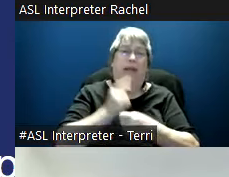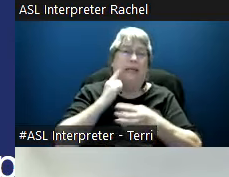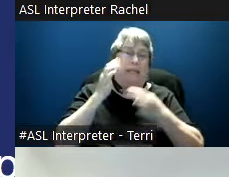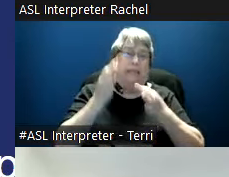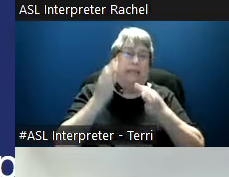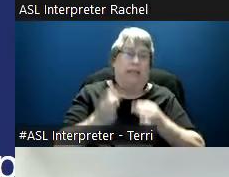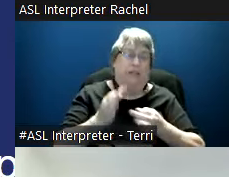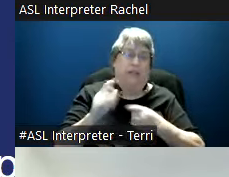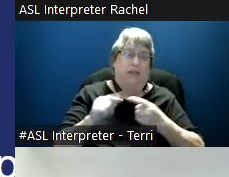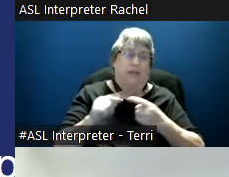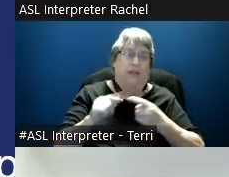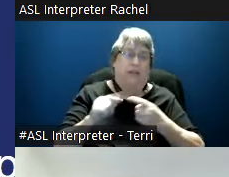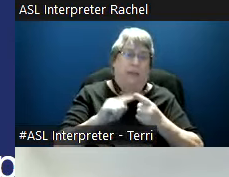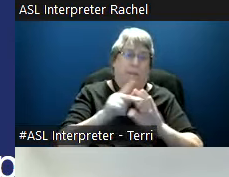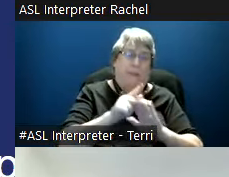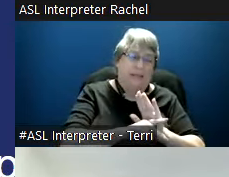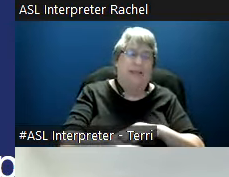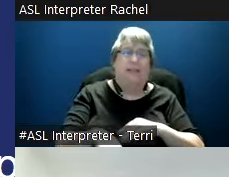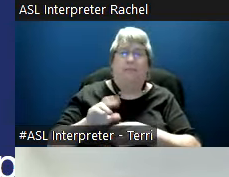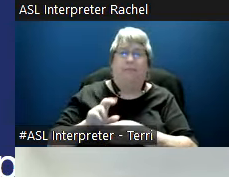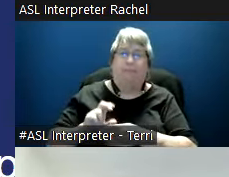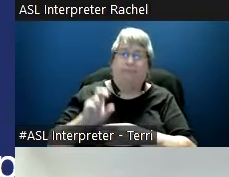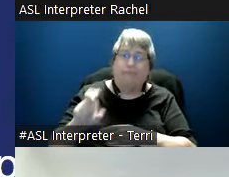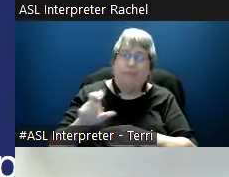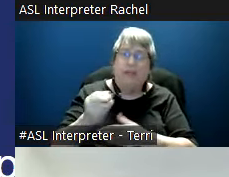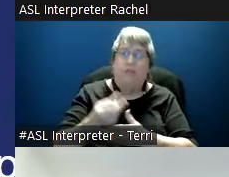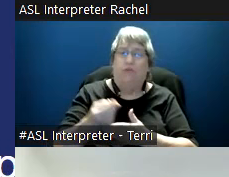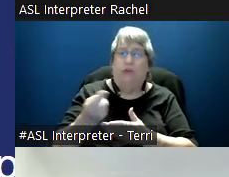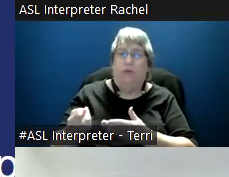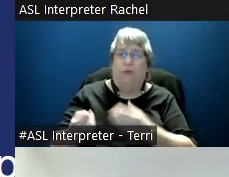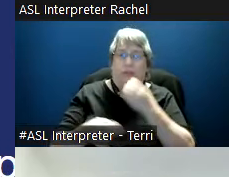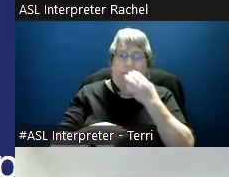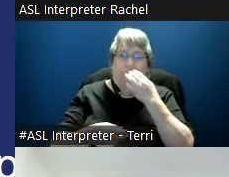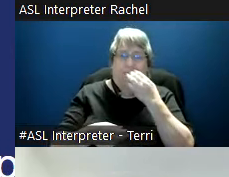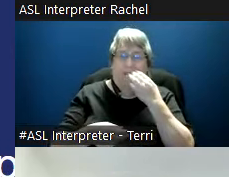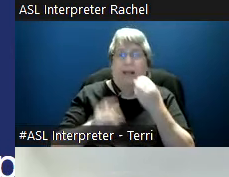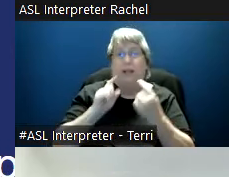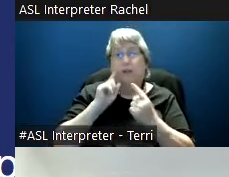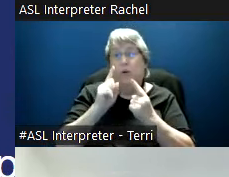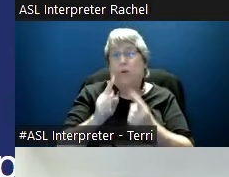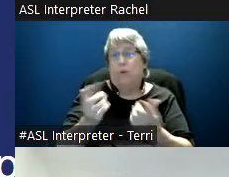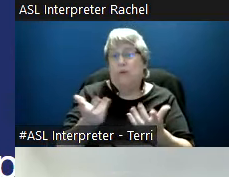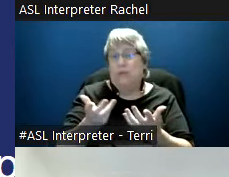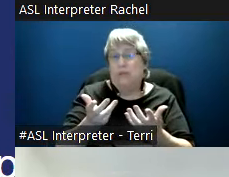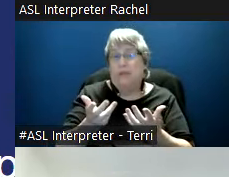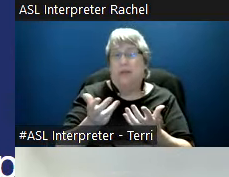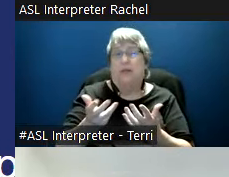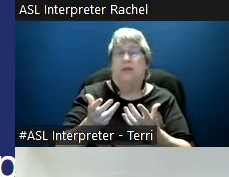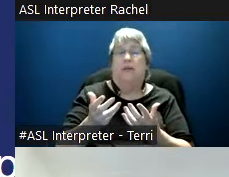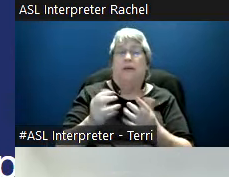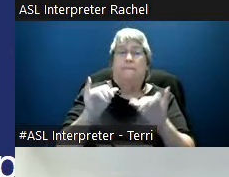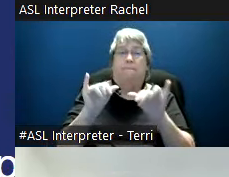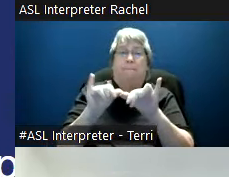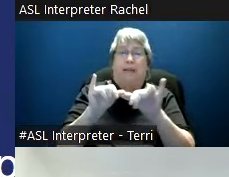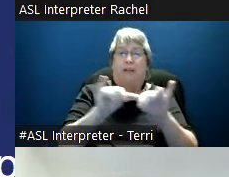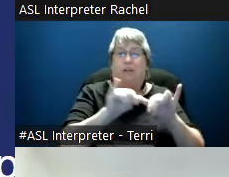about their policies, investment, and resource allocations. Their goals are to explicit measure the impact